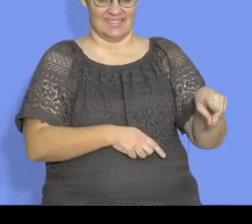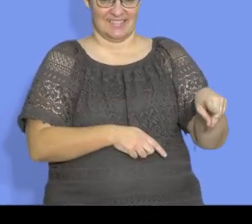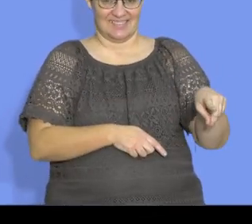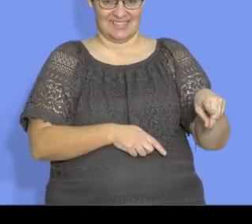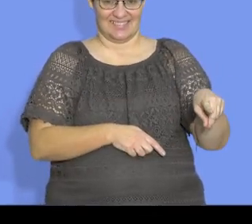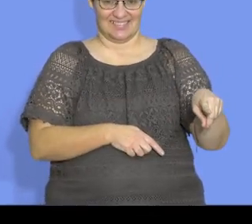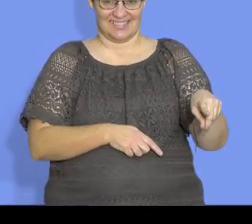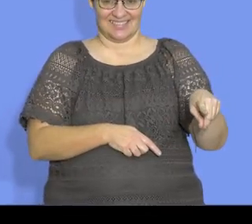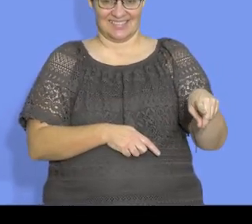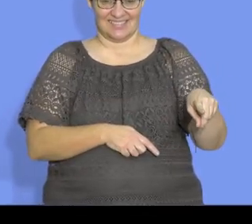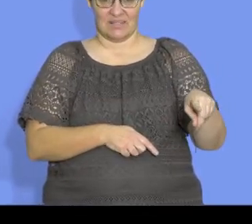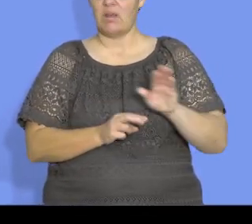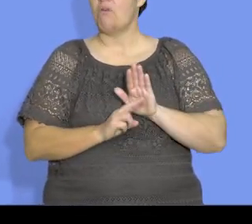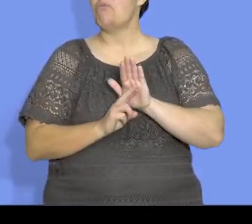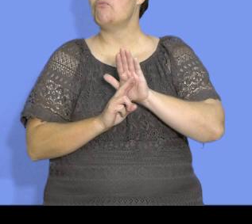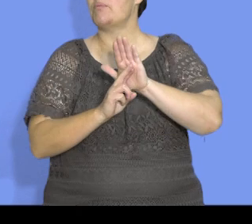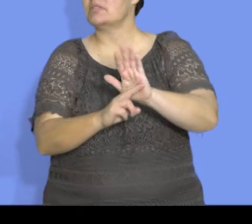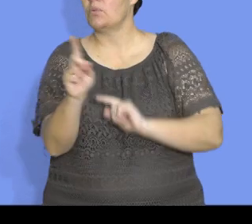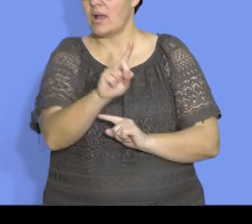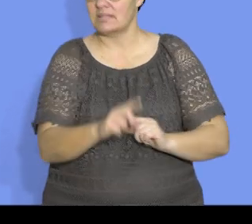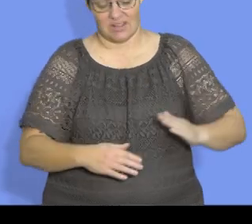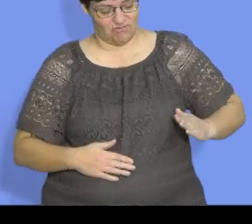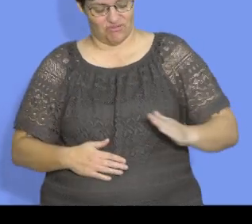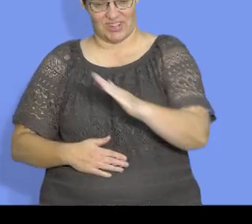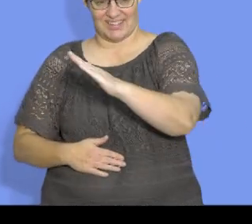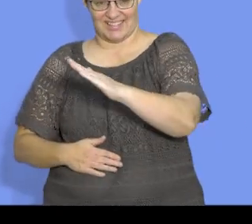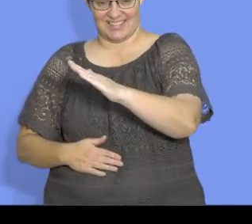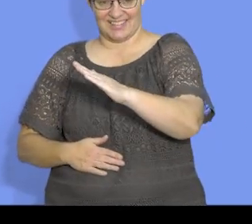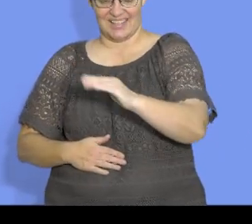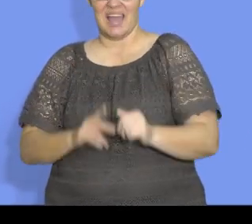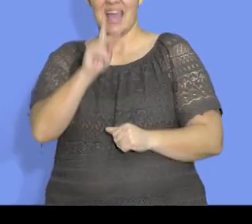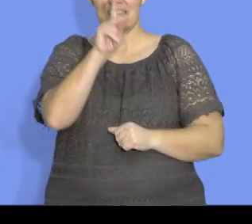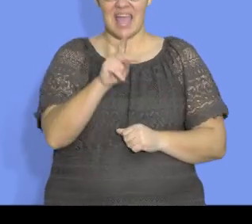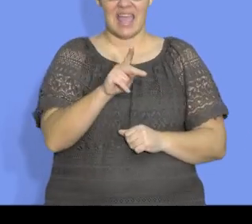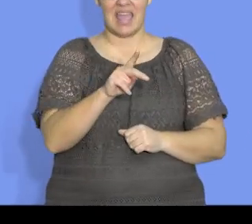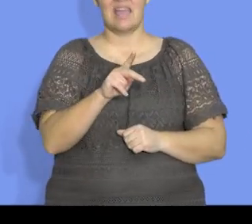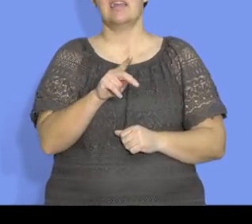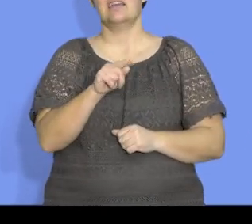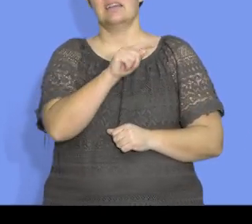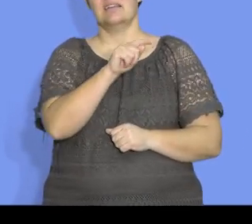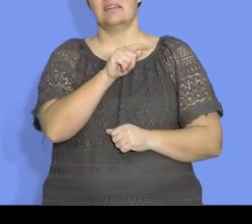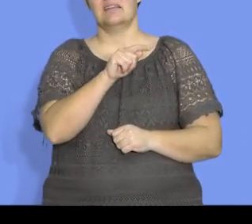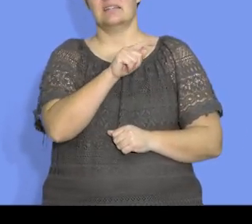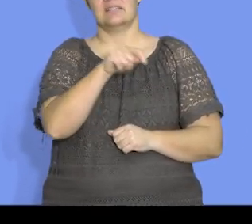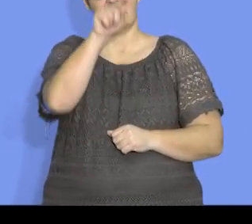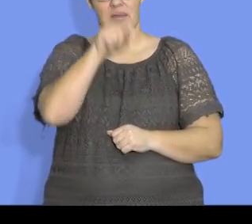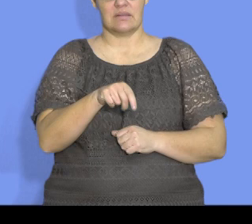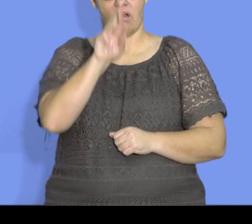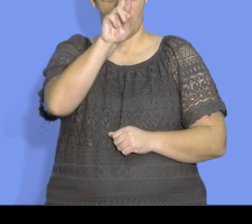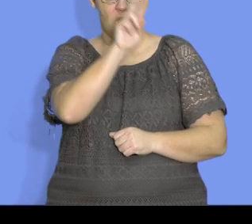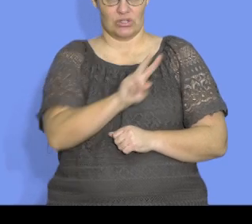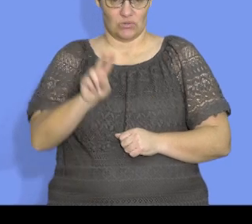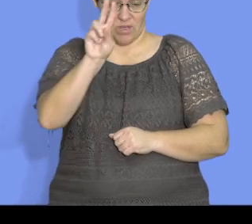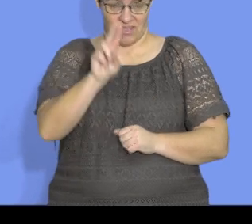Then notice this would be representing the gradient. K divided by r squared, if K